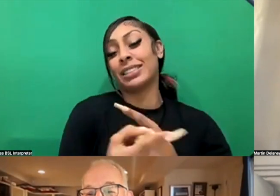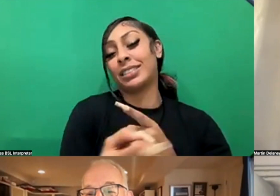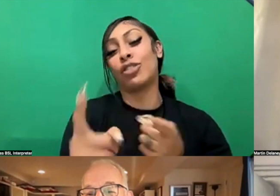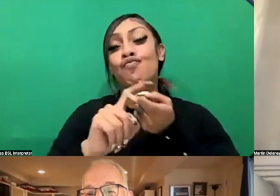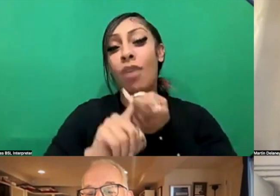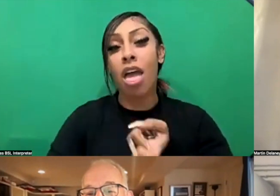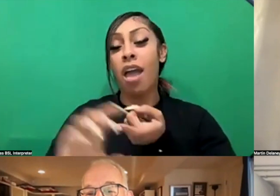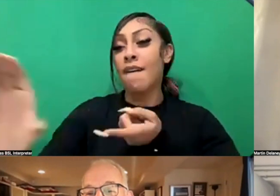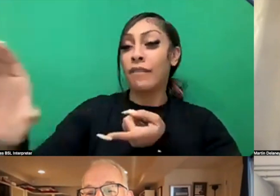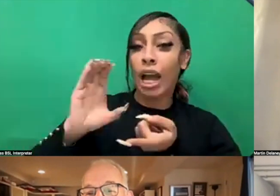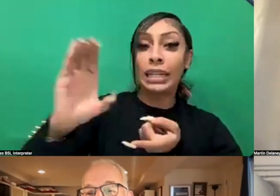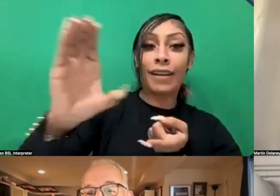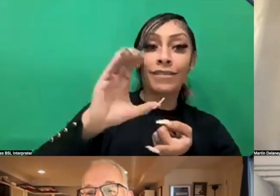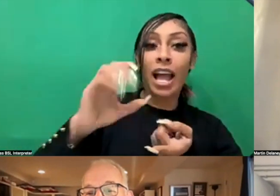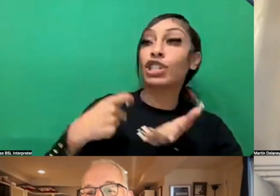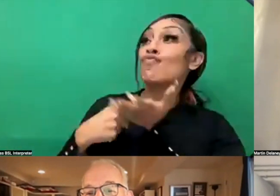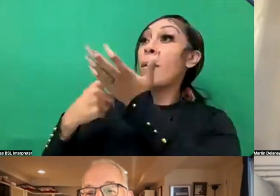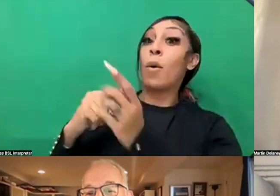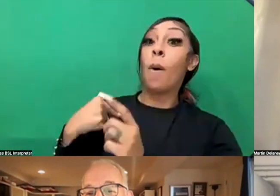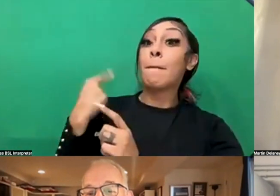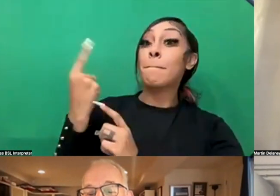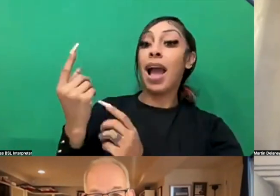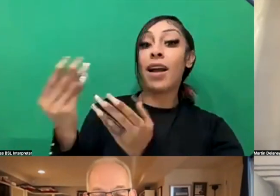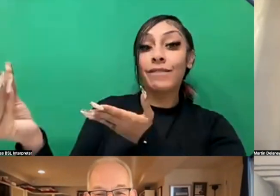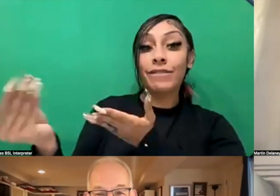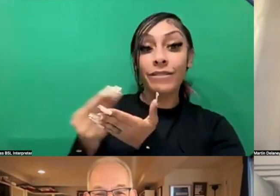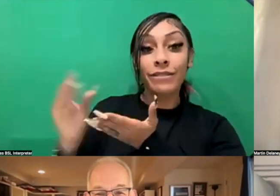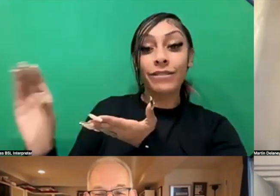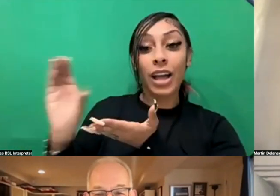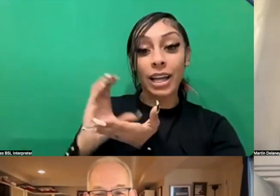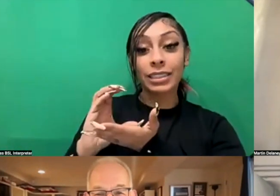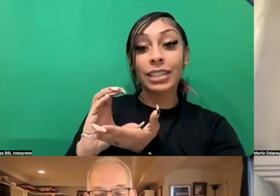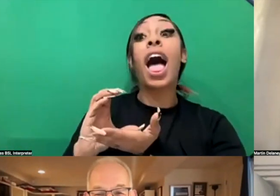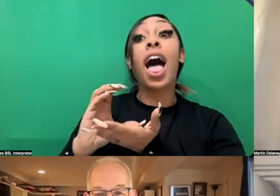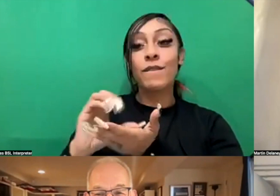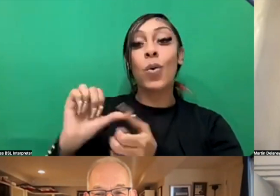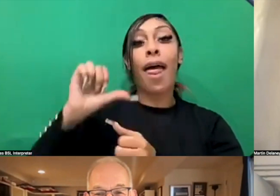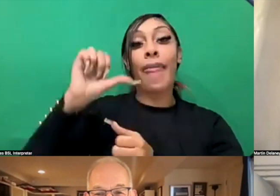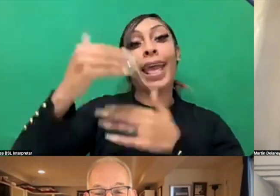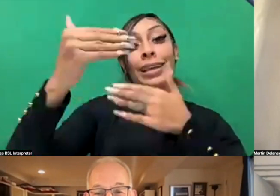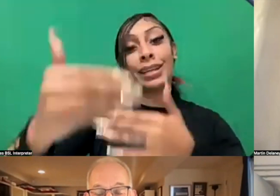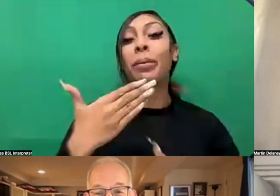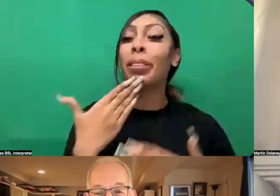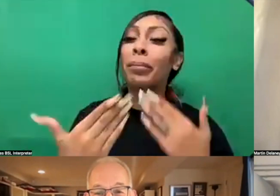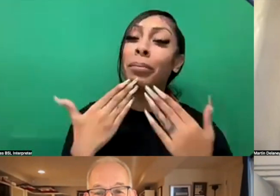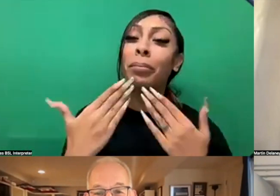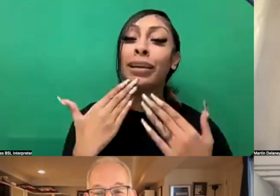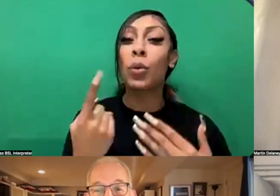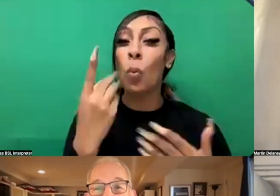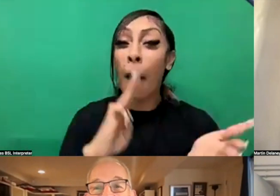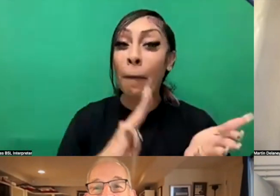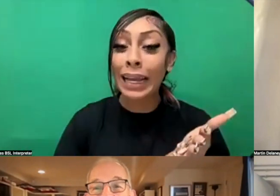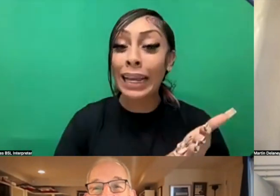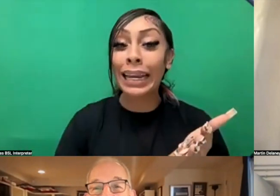funding for, and we have to report back to funders, but it also helps inform our future sessions. So please, please, please, if you do have 1 minute, it's really